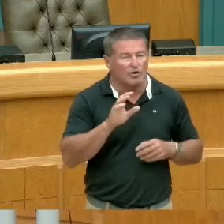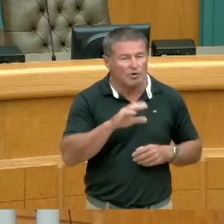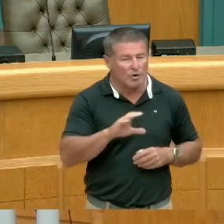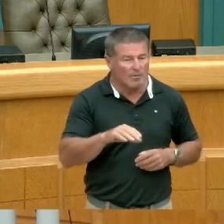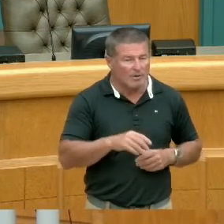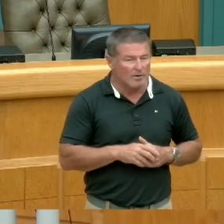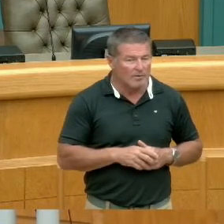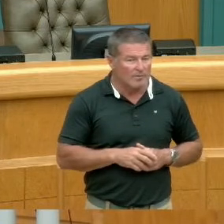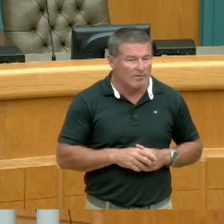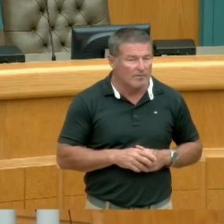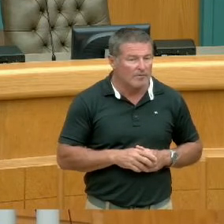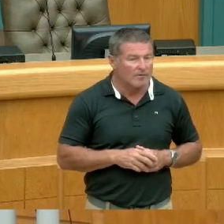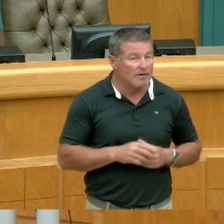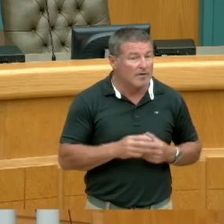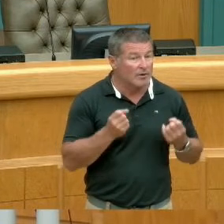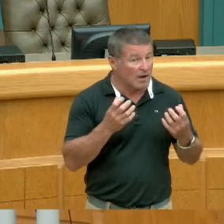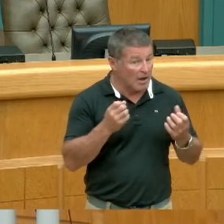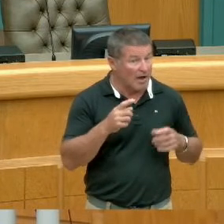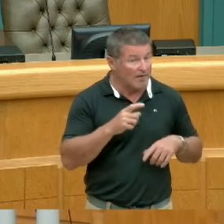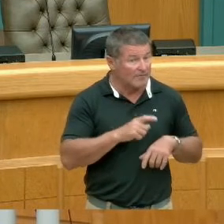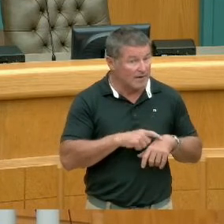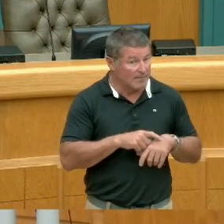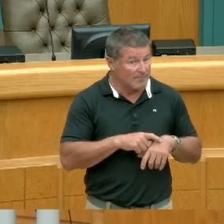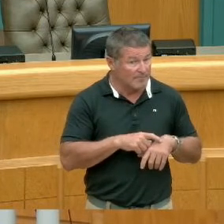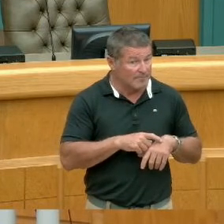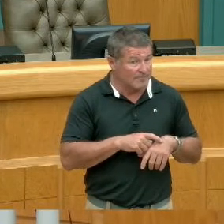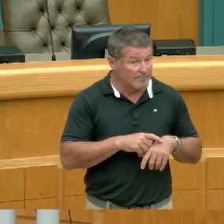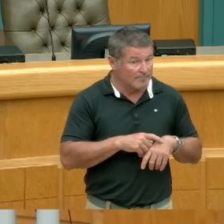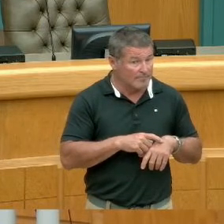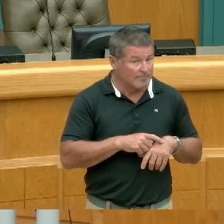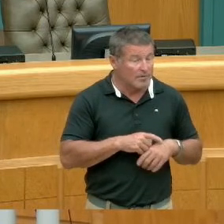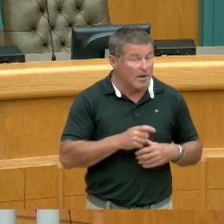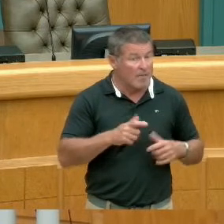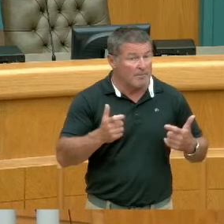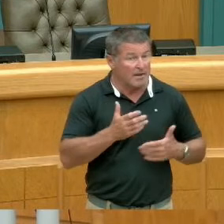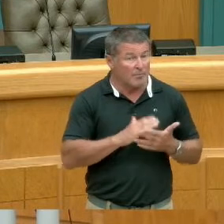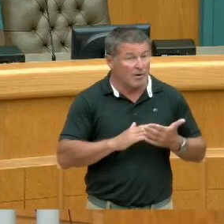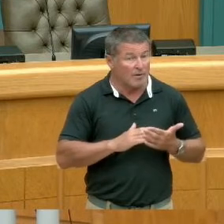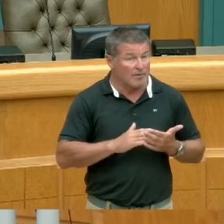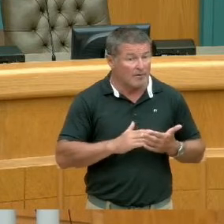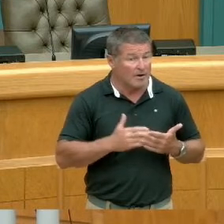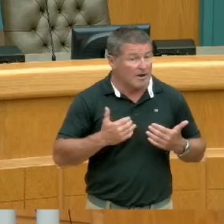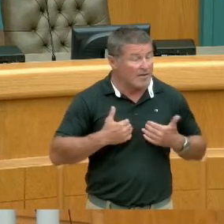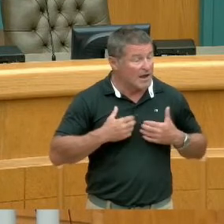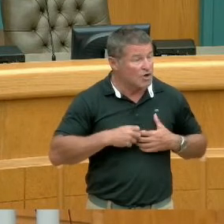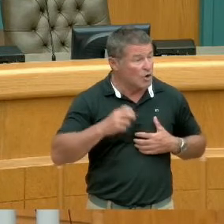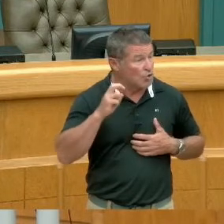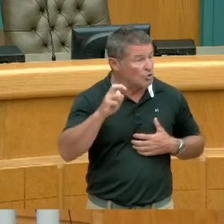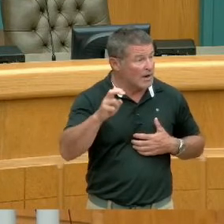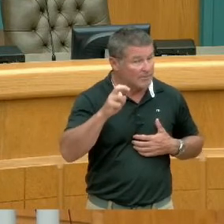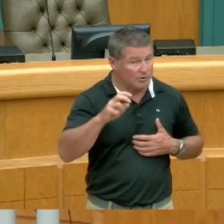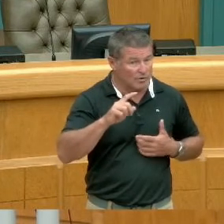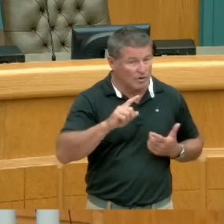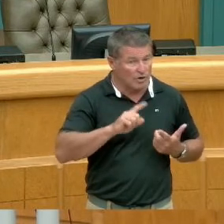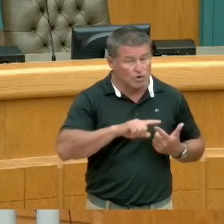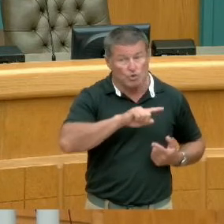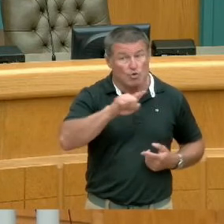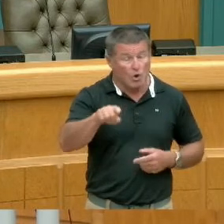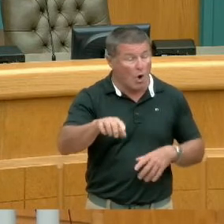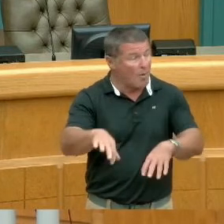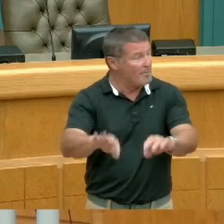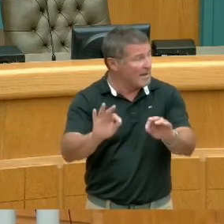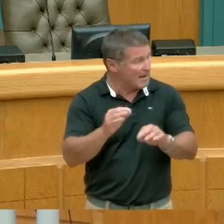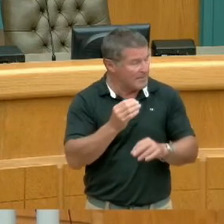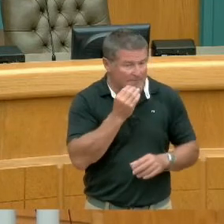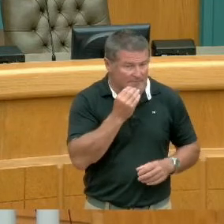in that time, there were a lot of people from another segment of our population that they have no transportation to get this food. So if it is